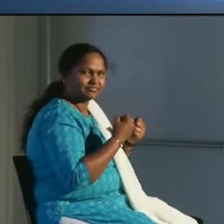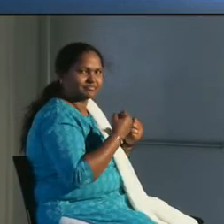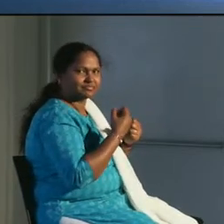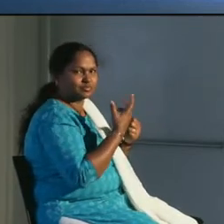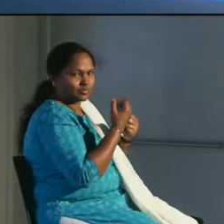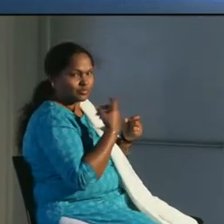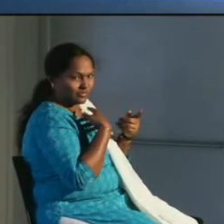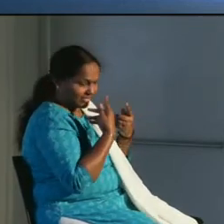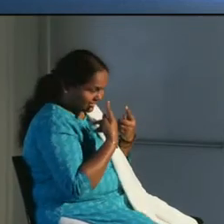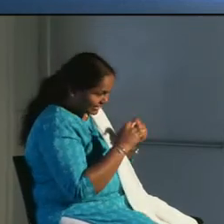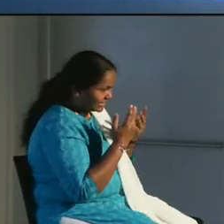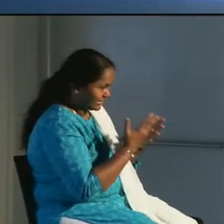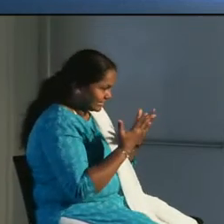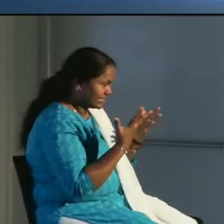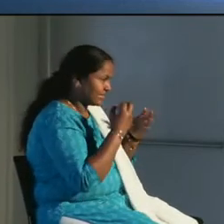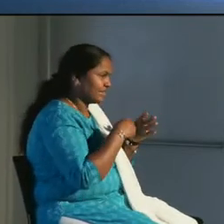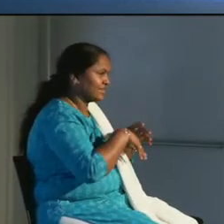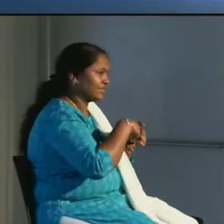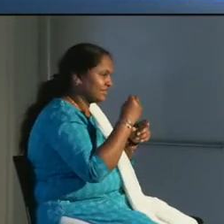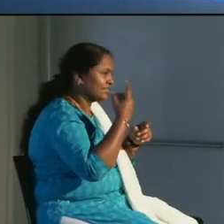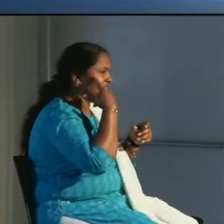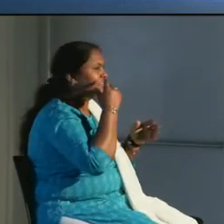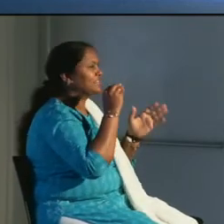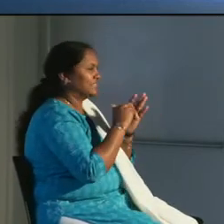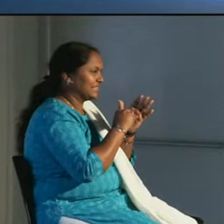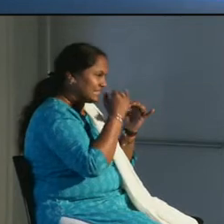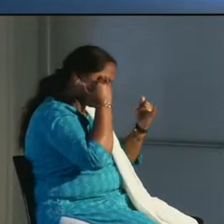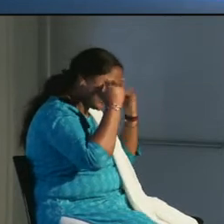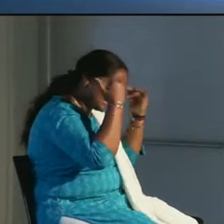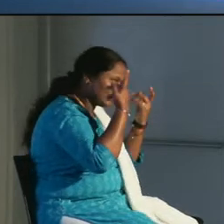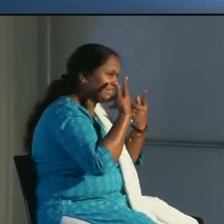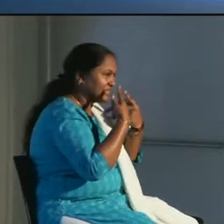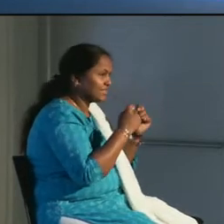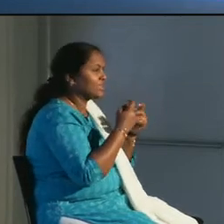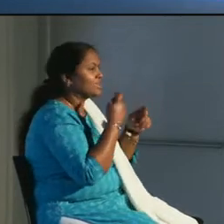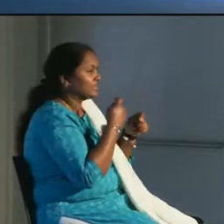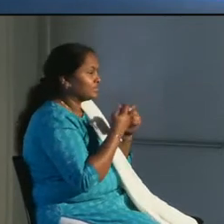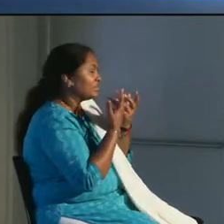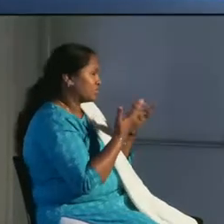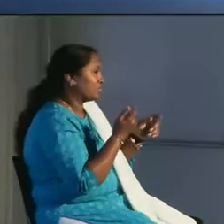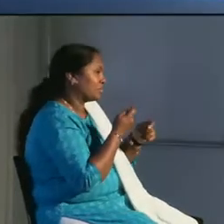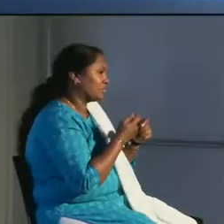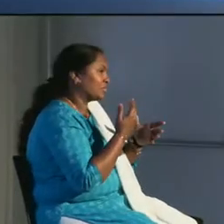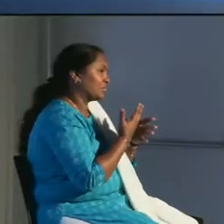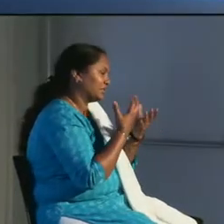You only try things out. You only juggle a couple of ideas and try to make things work.